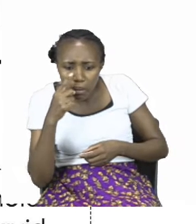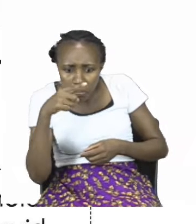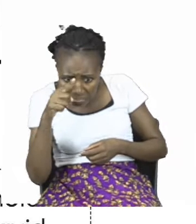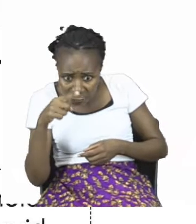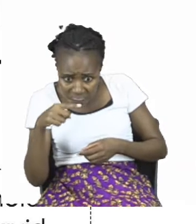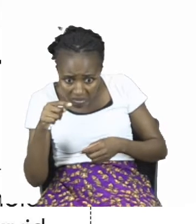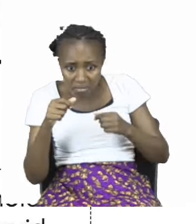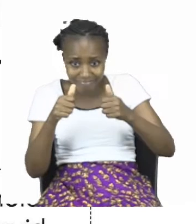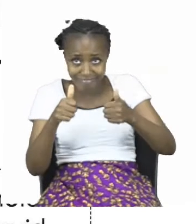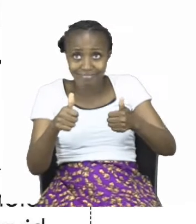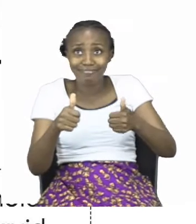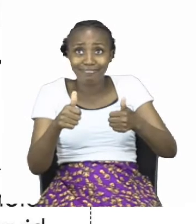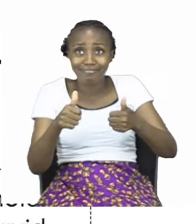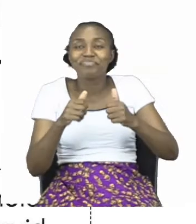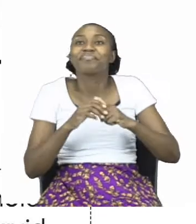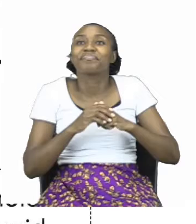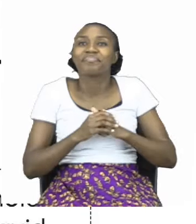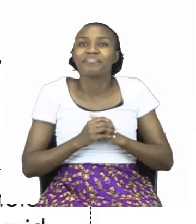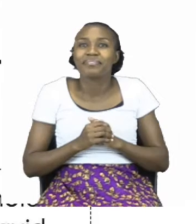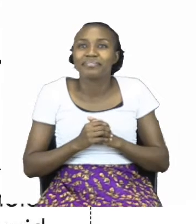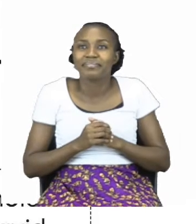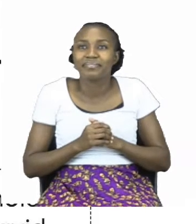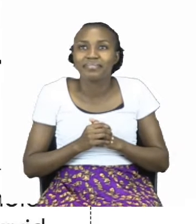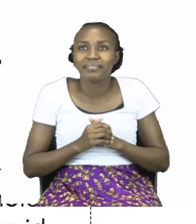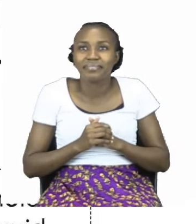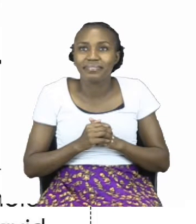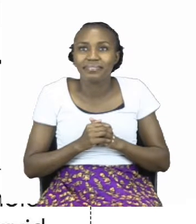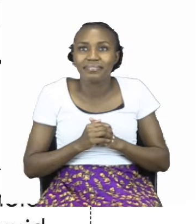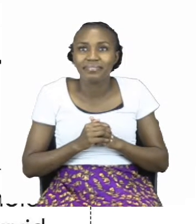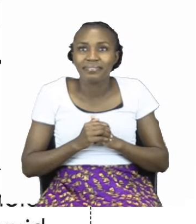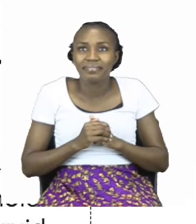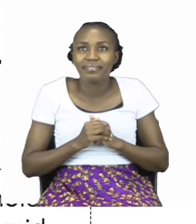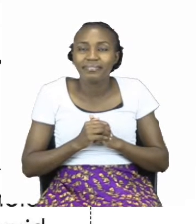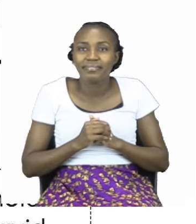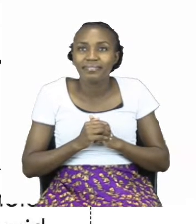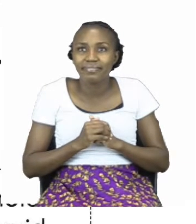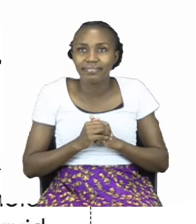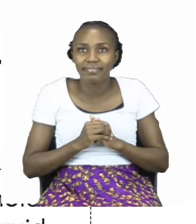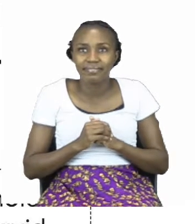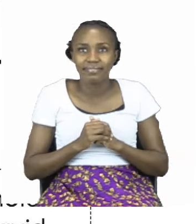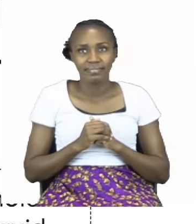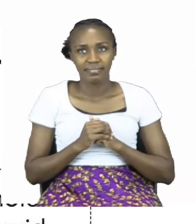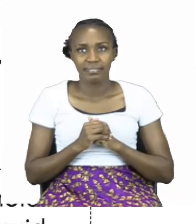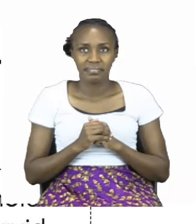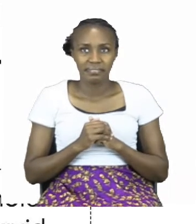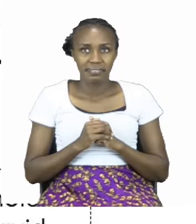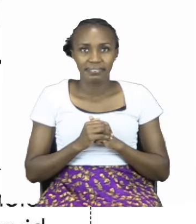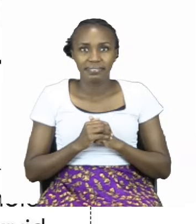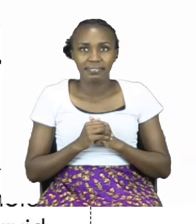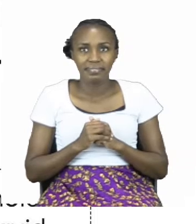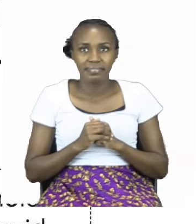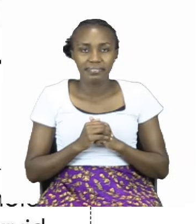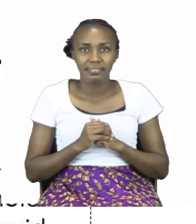time is when we are confirming that our questions, or rather our answers, are